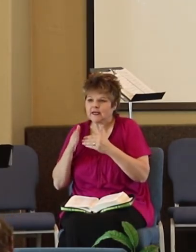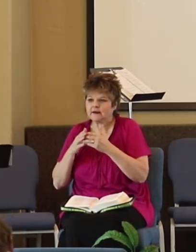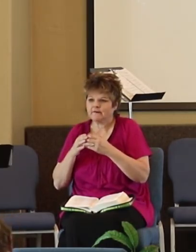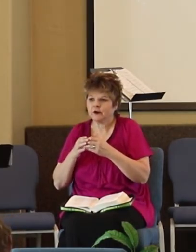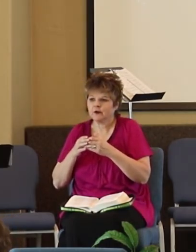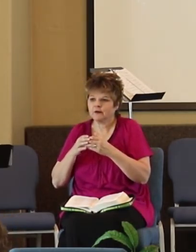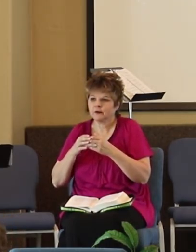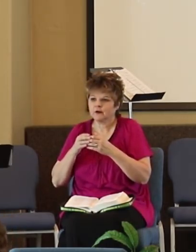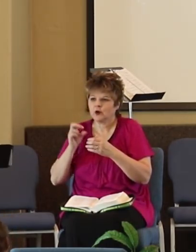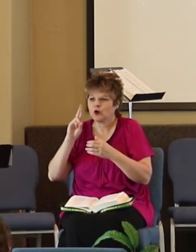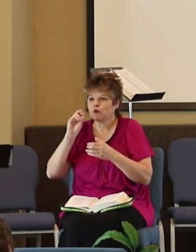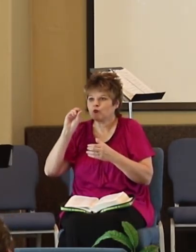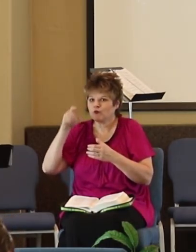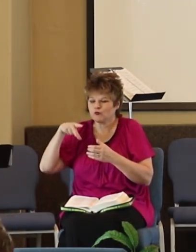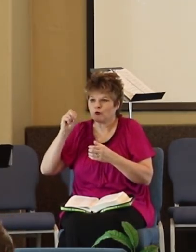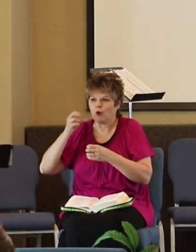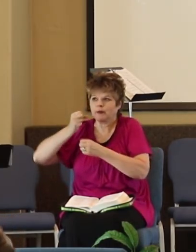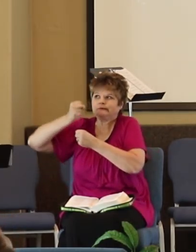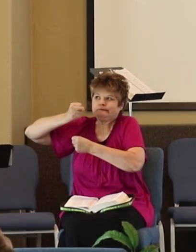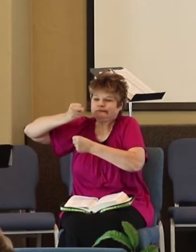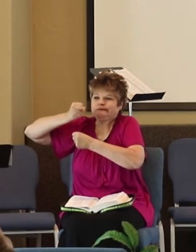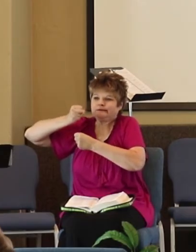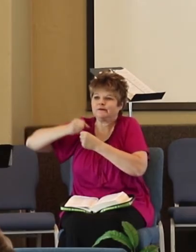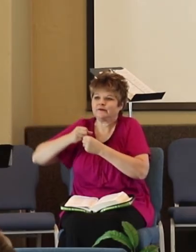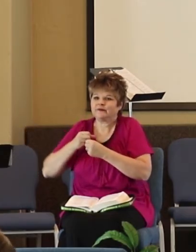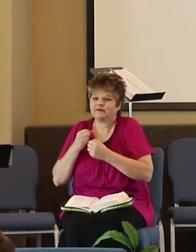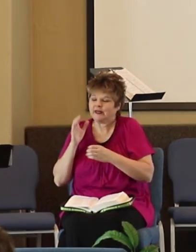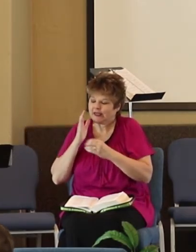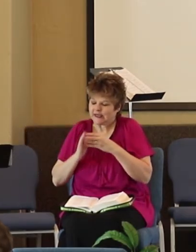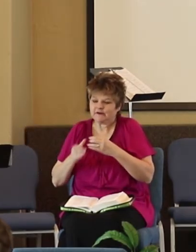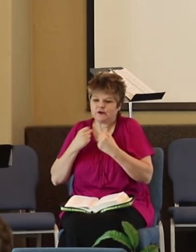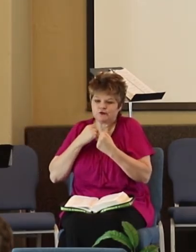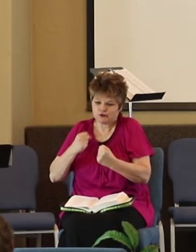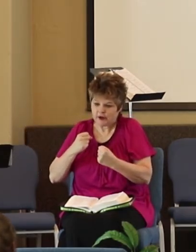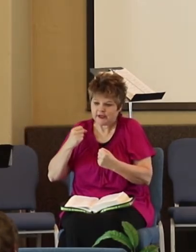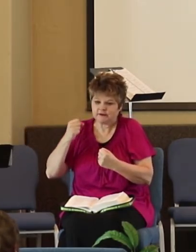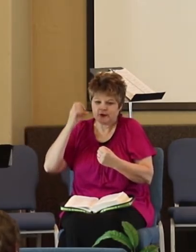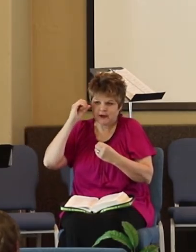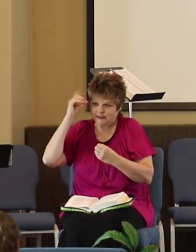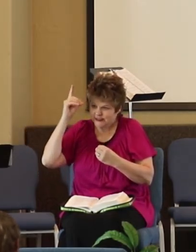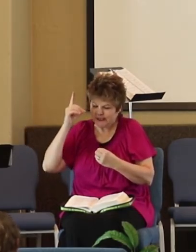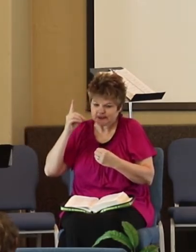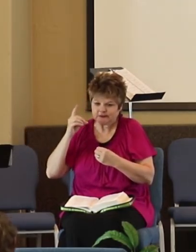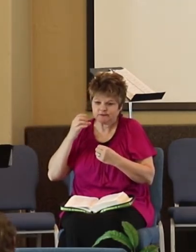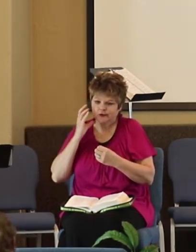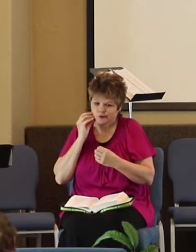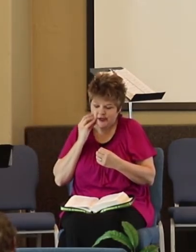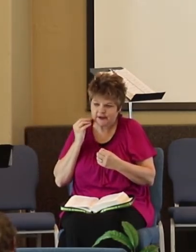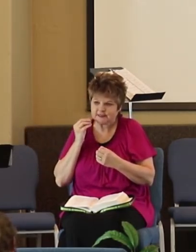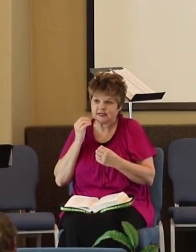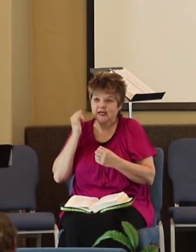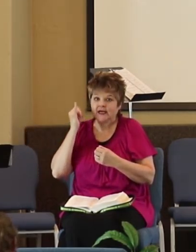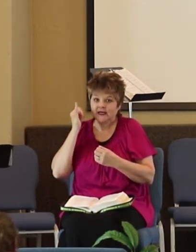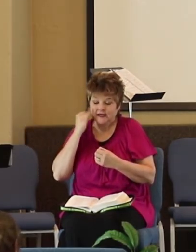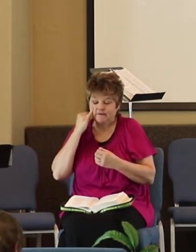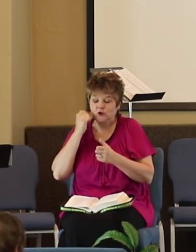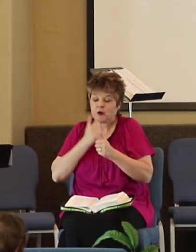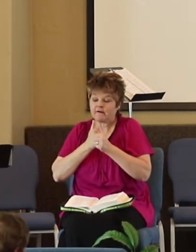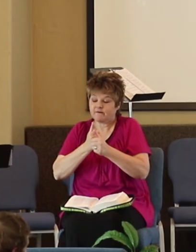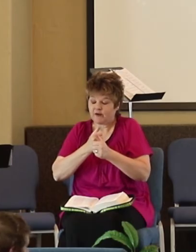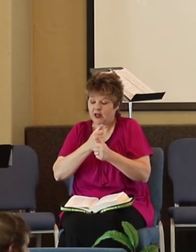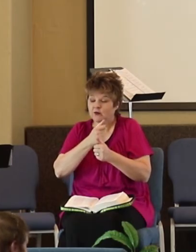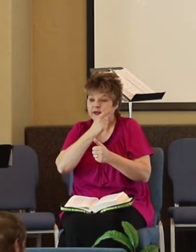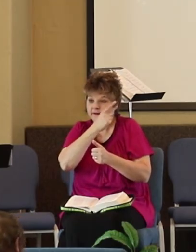rope, the end of your strength, the end of your education, the end of your knowledge, the end of your experience. And if you are following me,